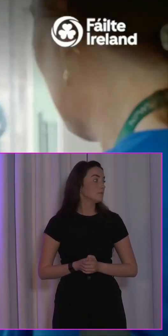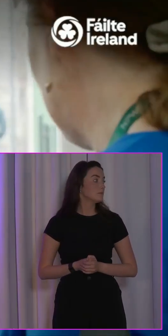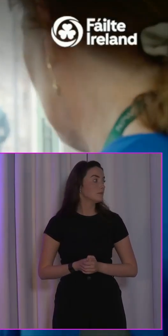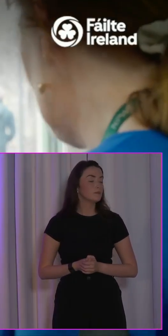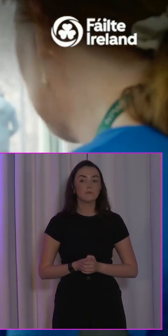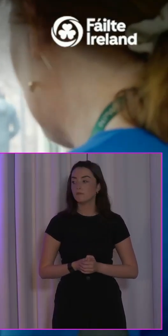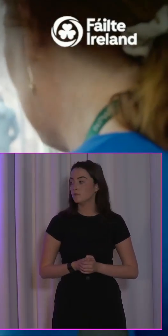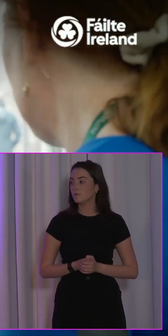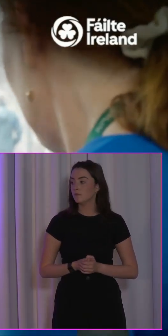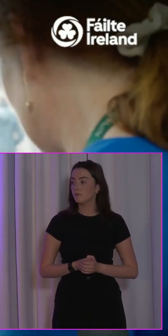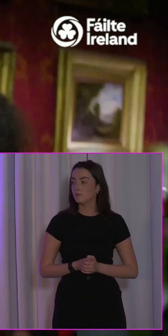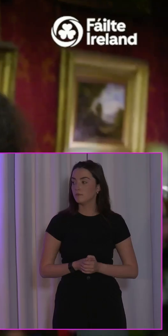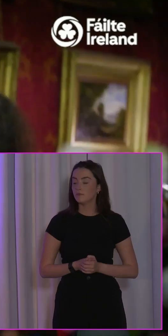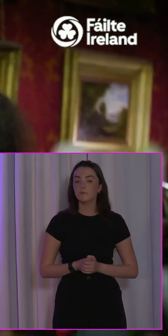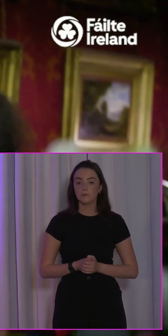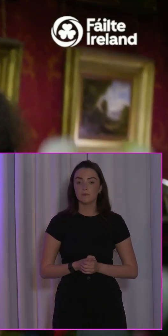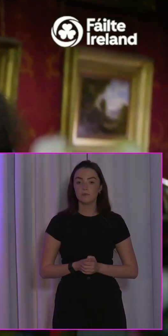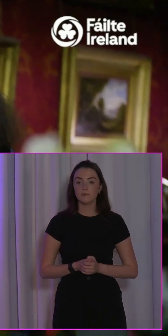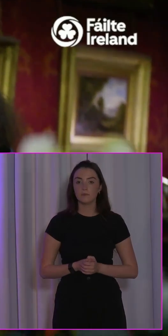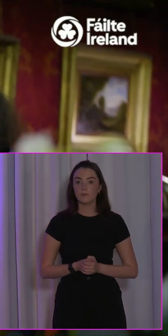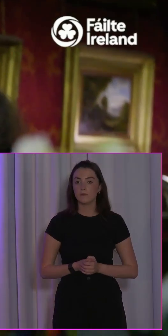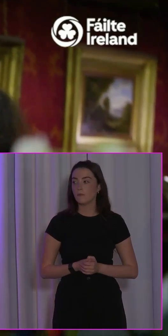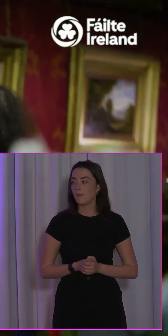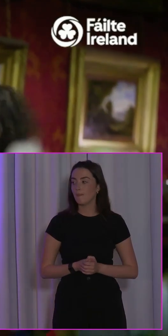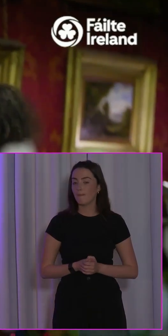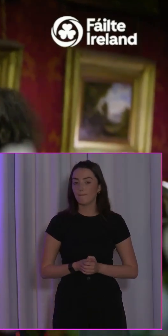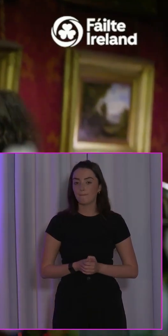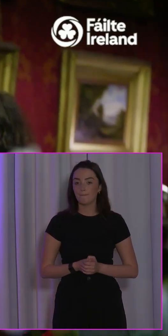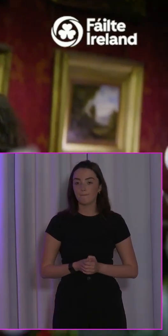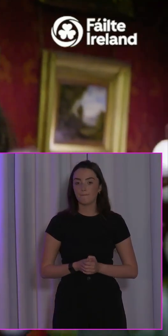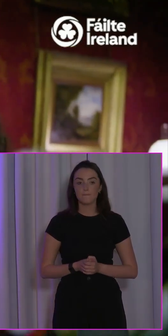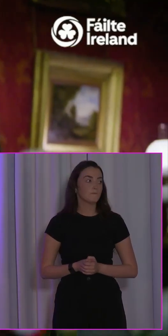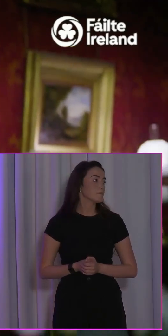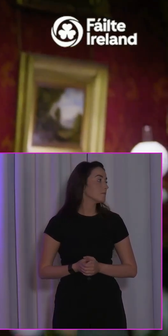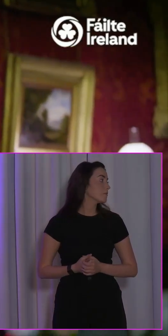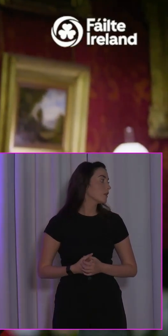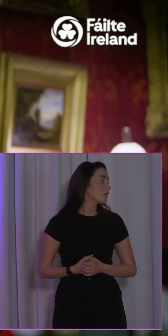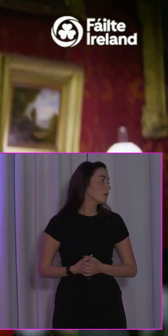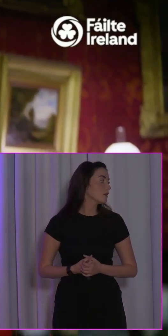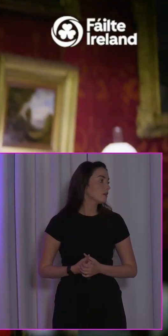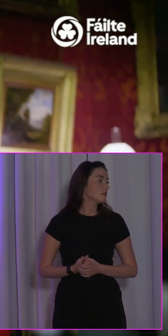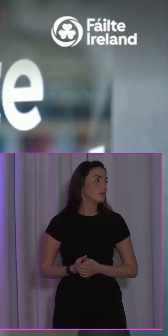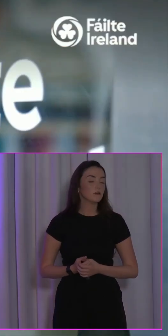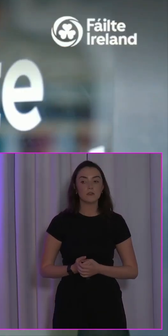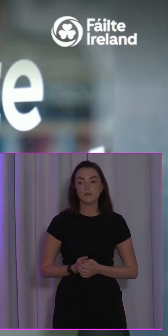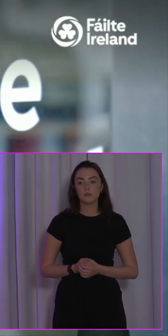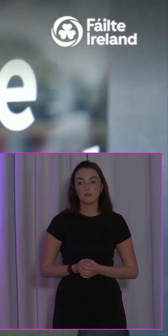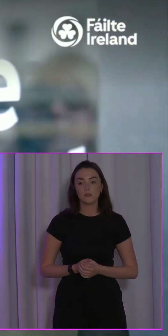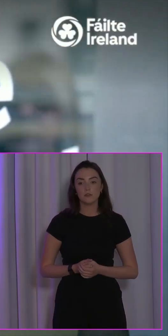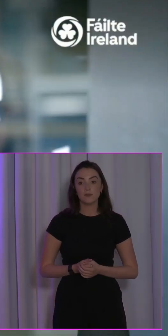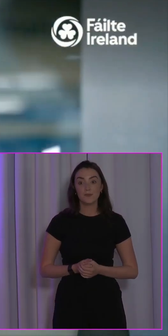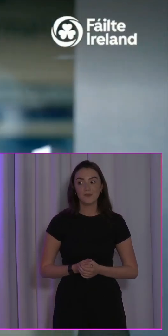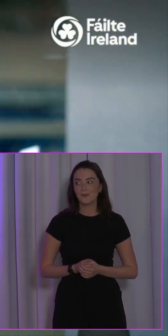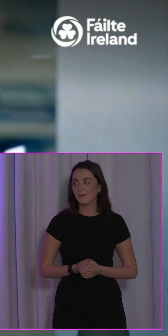fáilte. It's ensuring that every visitor has the same opportunity to enjoy our great tourism experiences. Fáilte